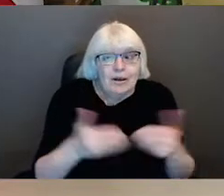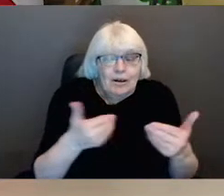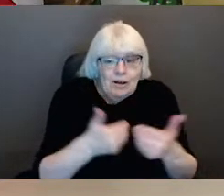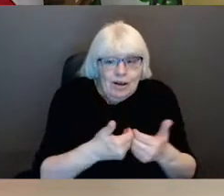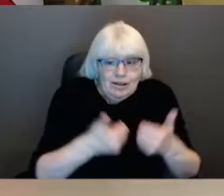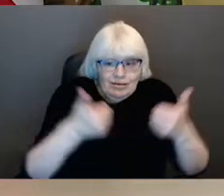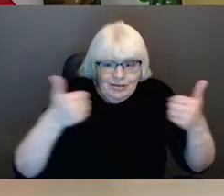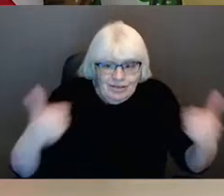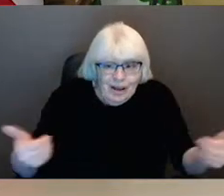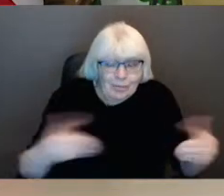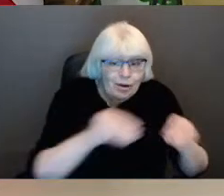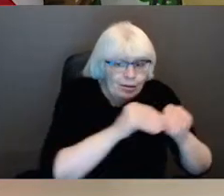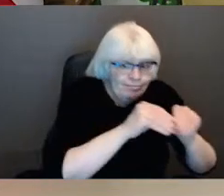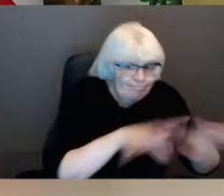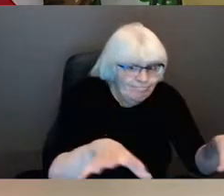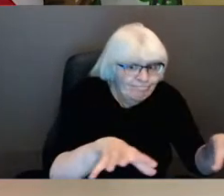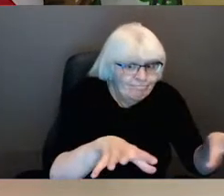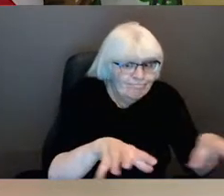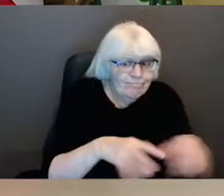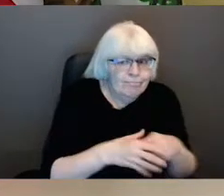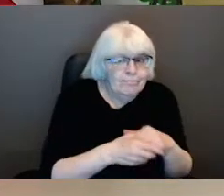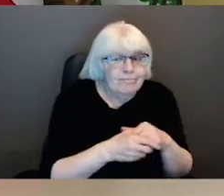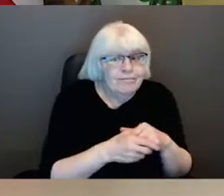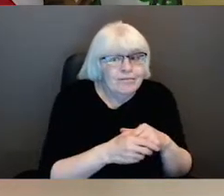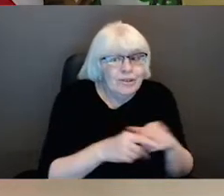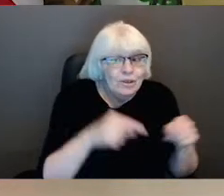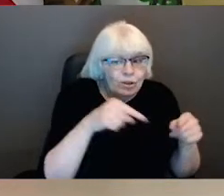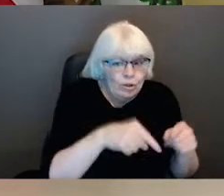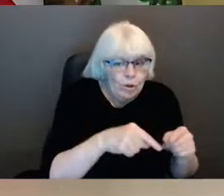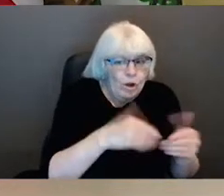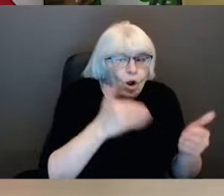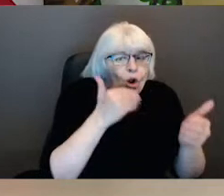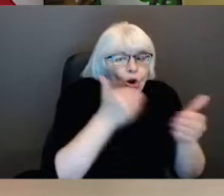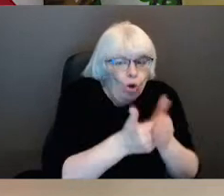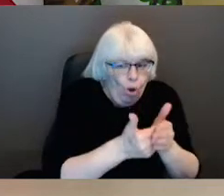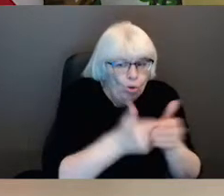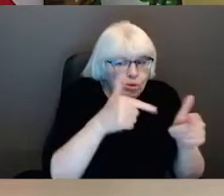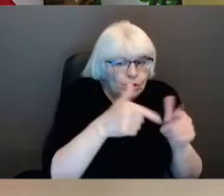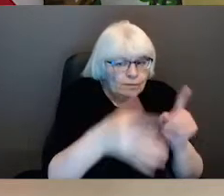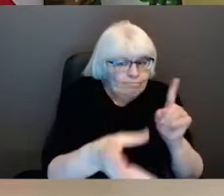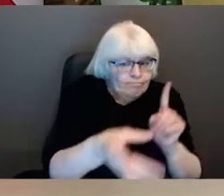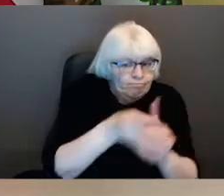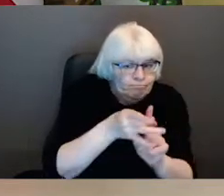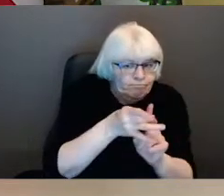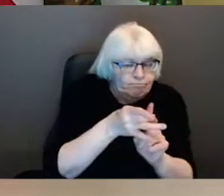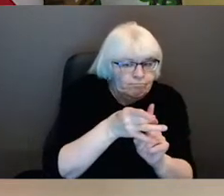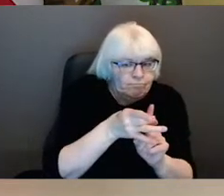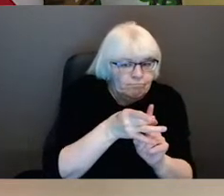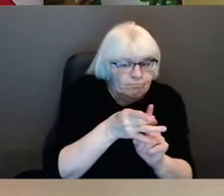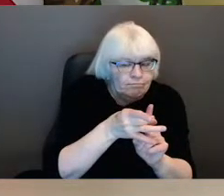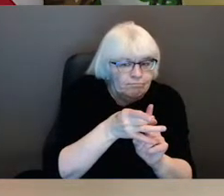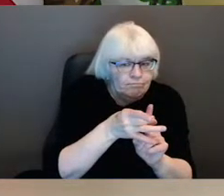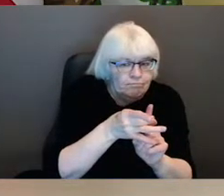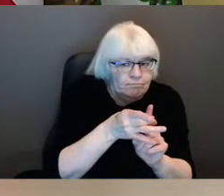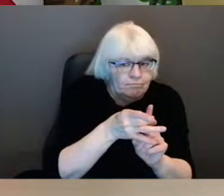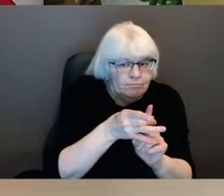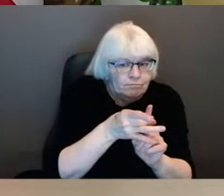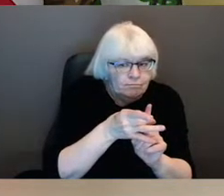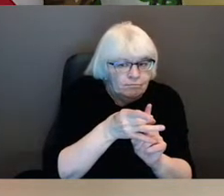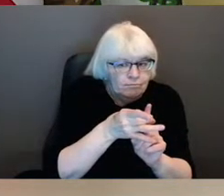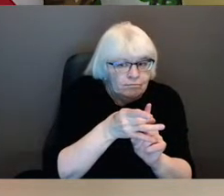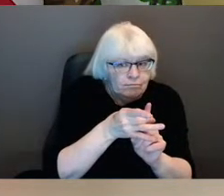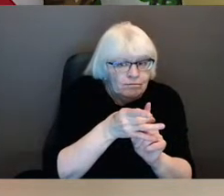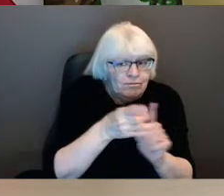notification is given out to the close contacts of the case. So we talked about in here what a close contact